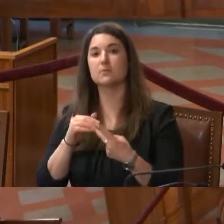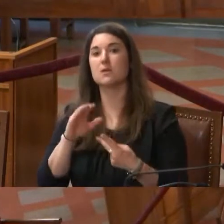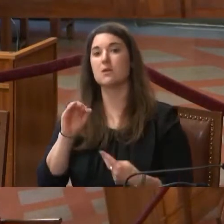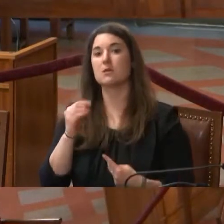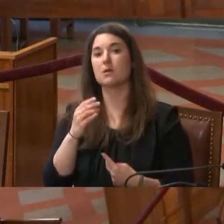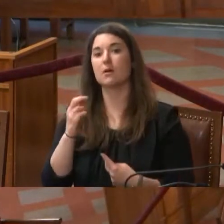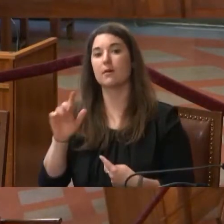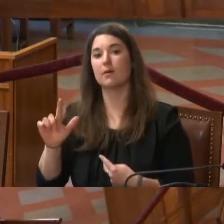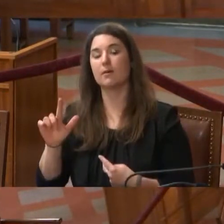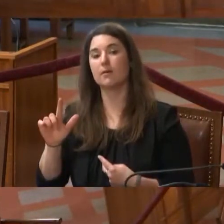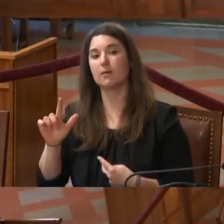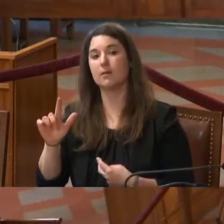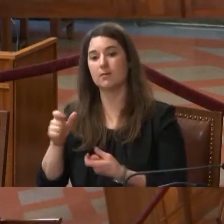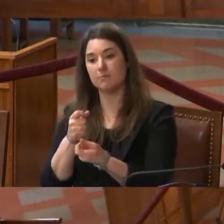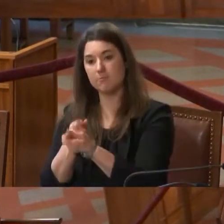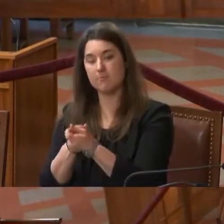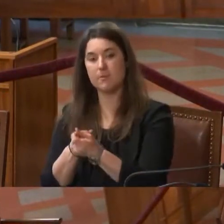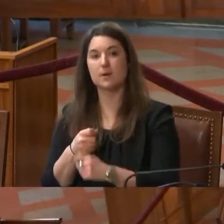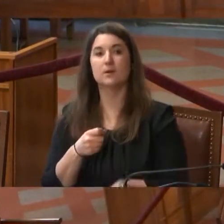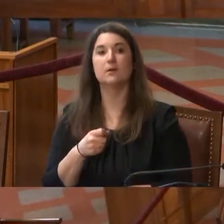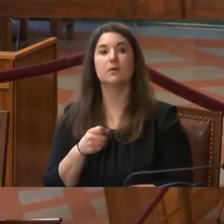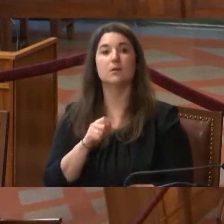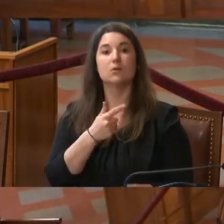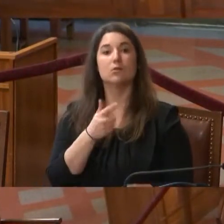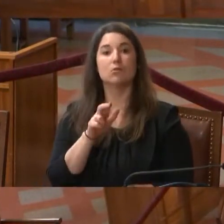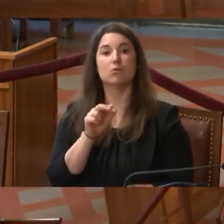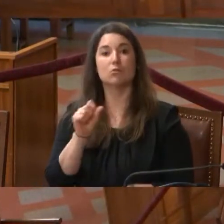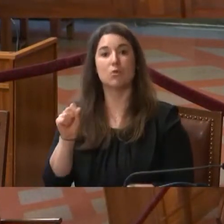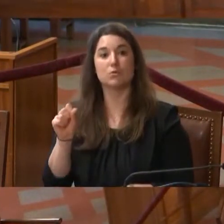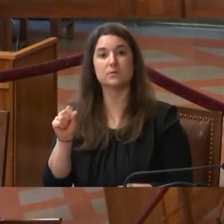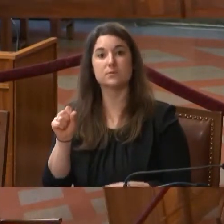Coghill. Aye. Ms. Gross.